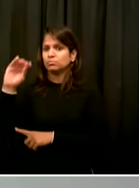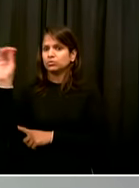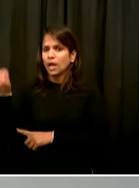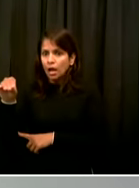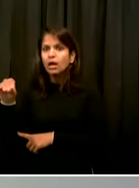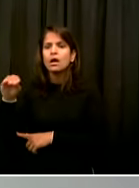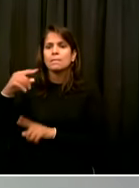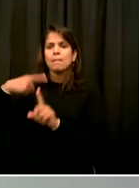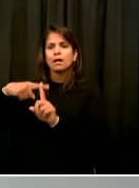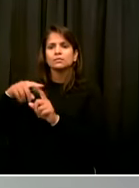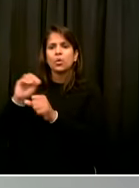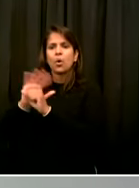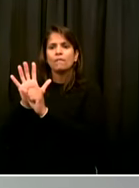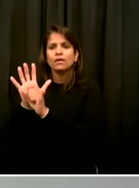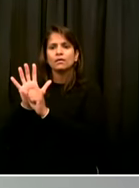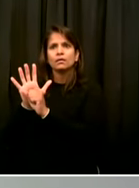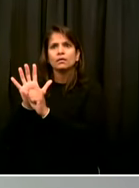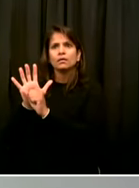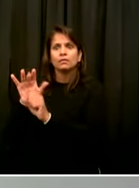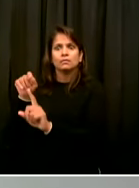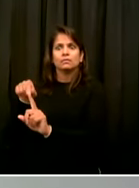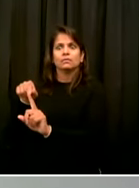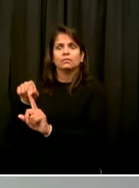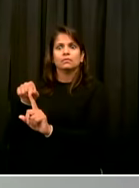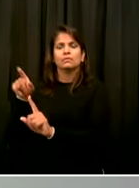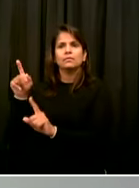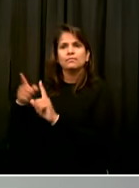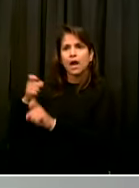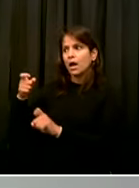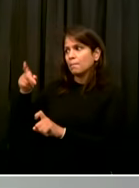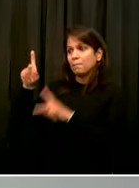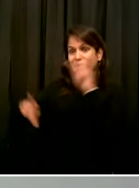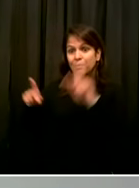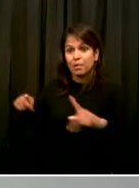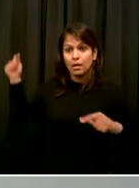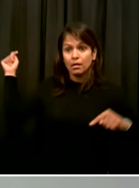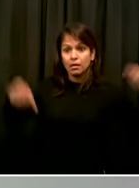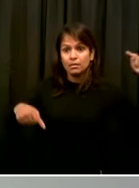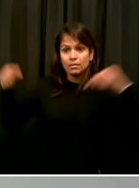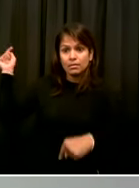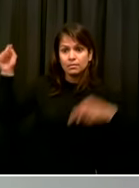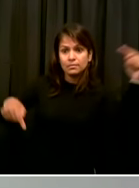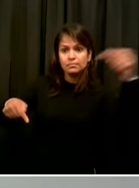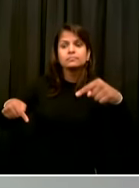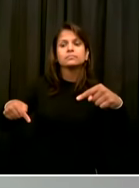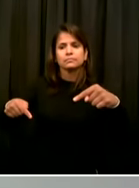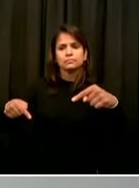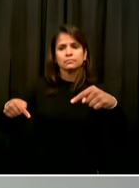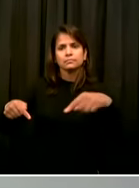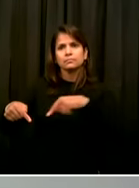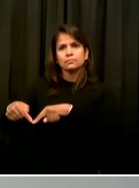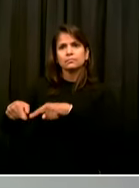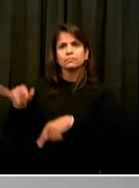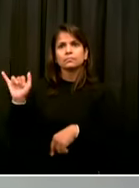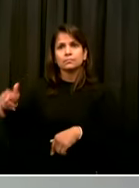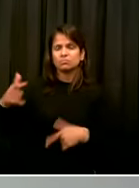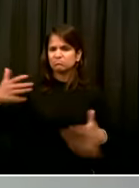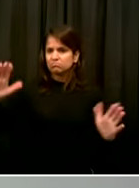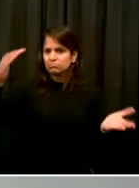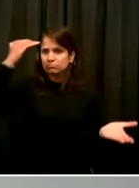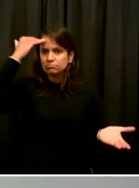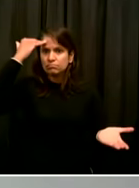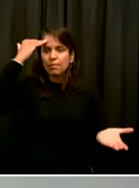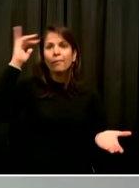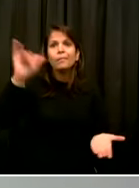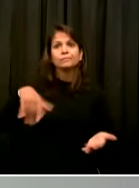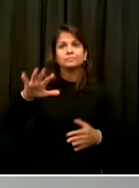somewhere outside of New York City. That is one of the reasons the mayor has been so forceful in his approach to making sure that